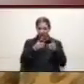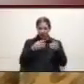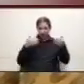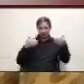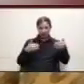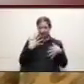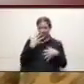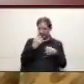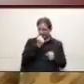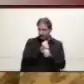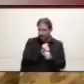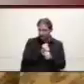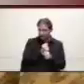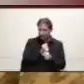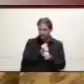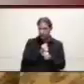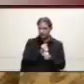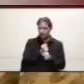years?